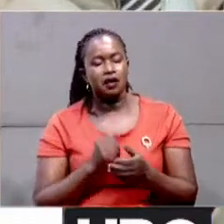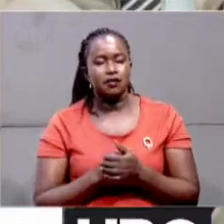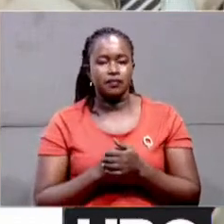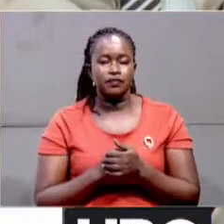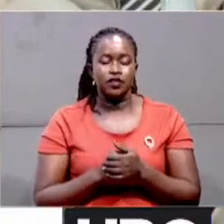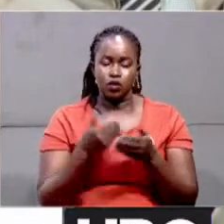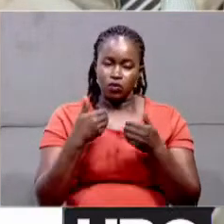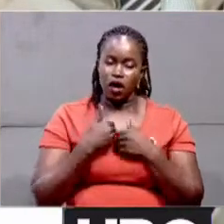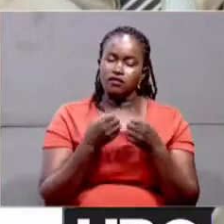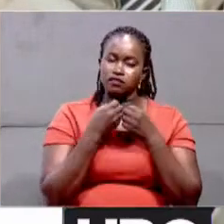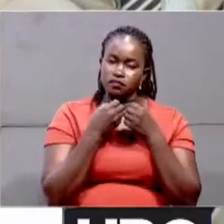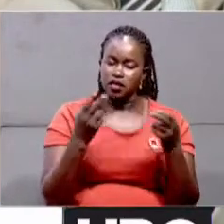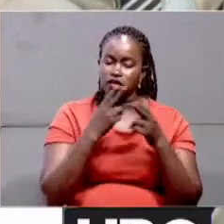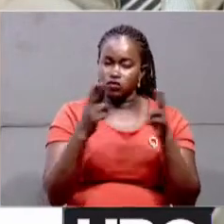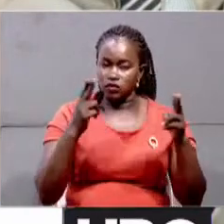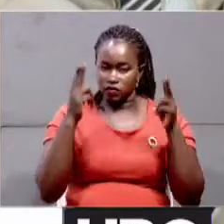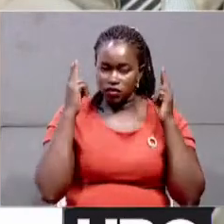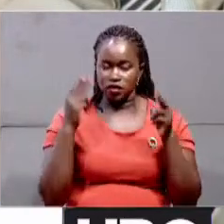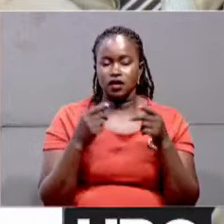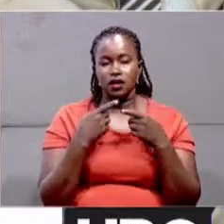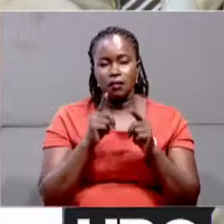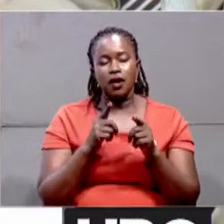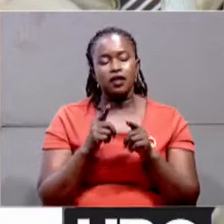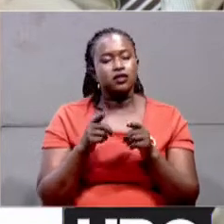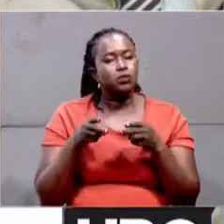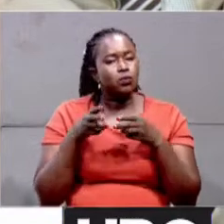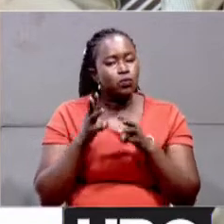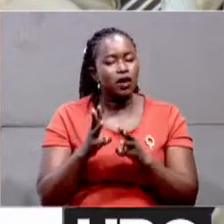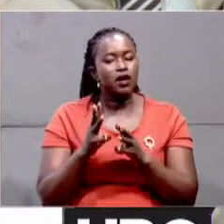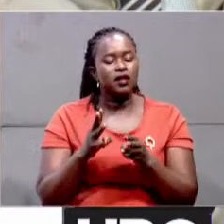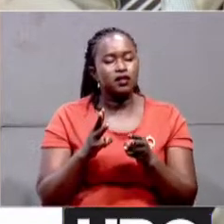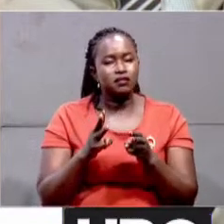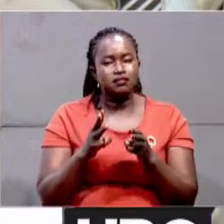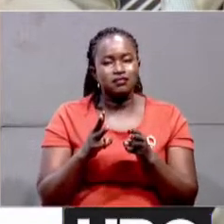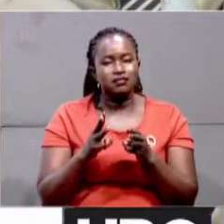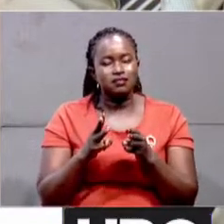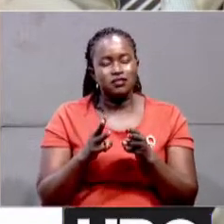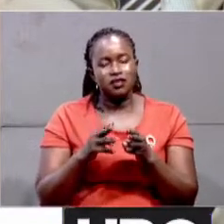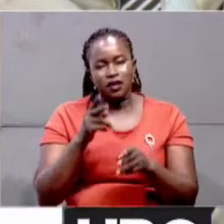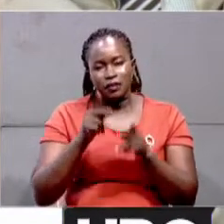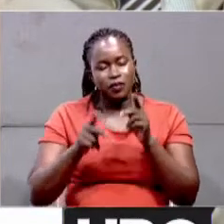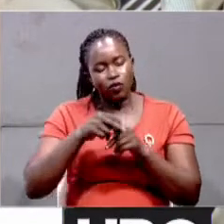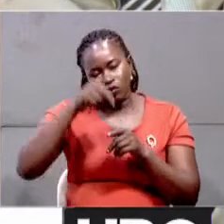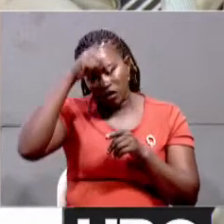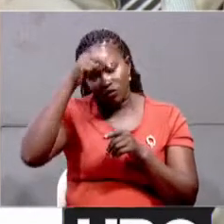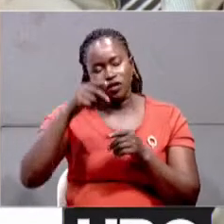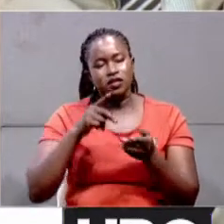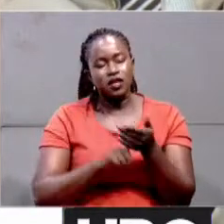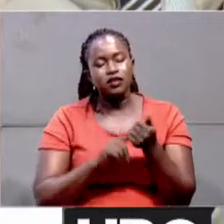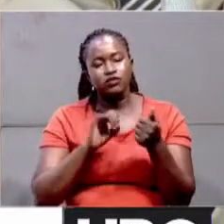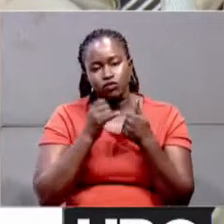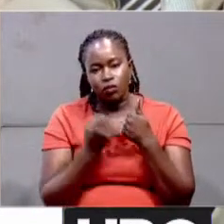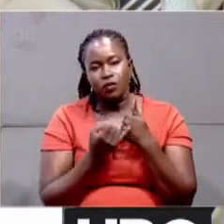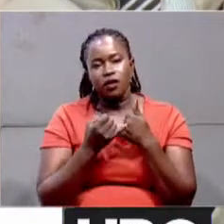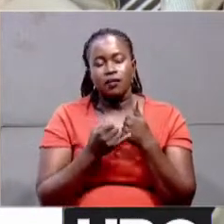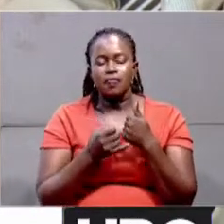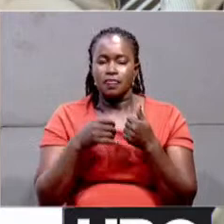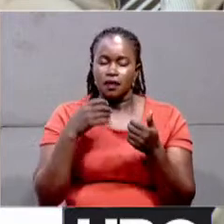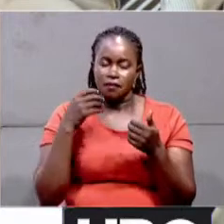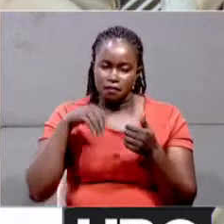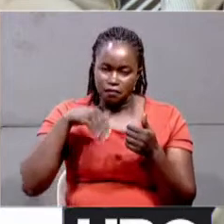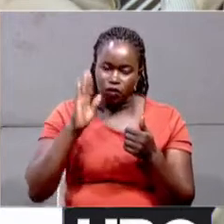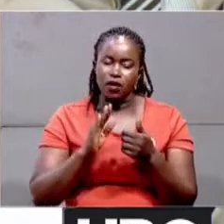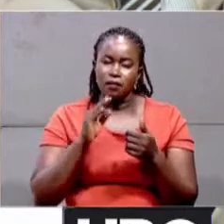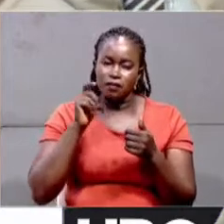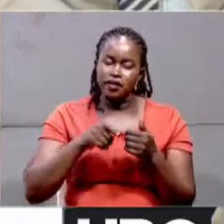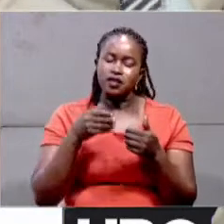number of universities, but you look at the employability of the graduates. We need to put more money in the standards of education and